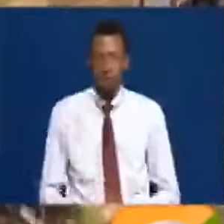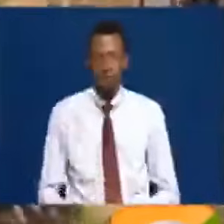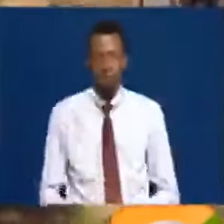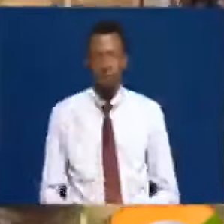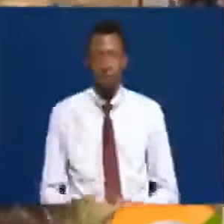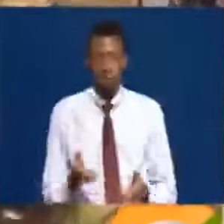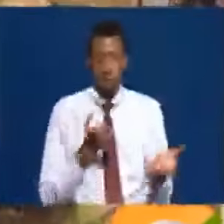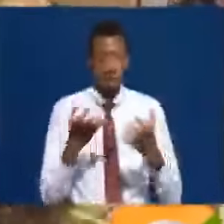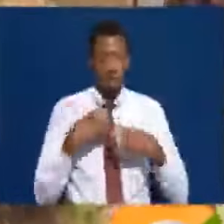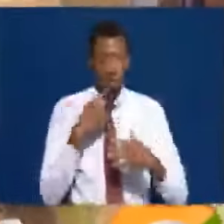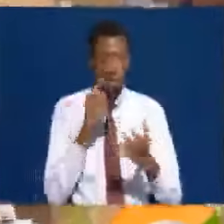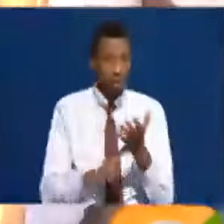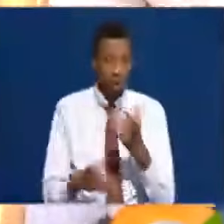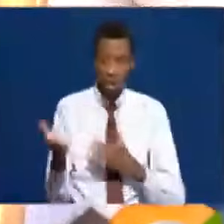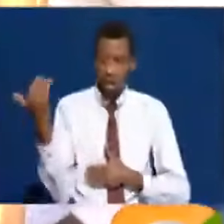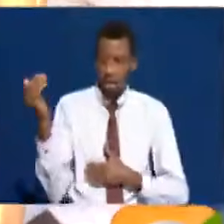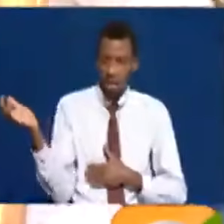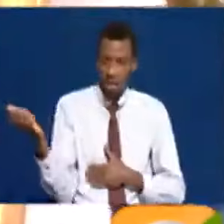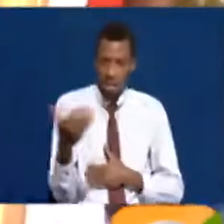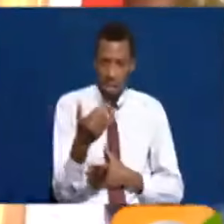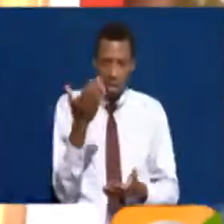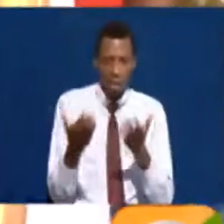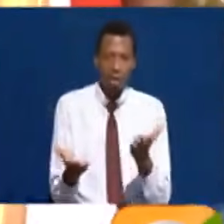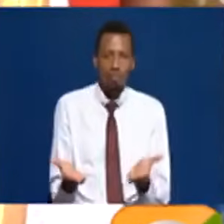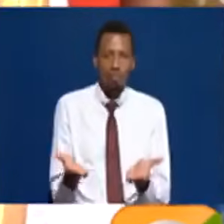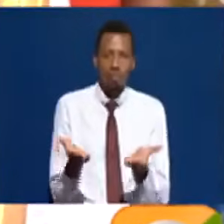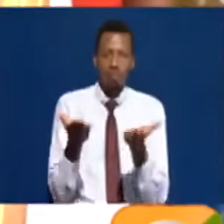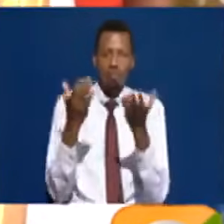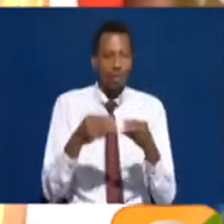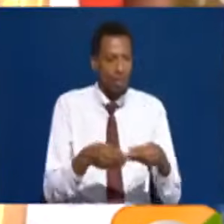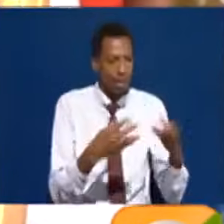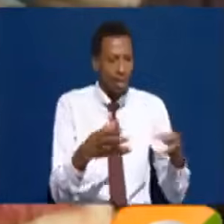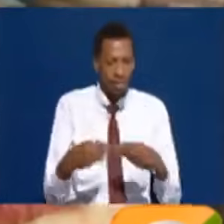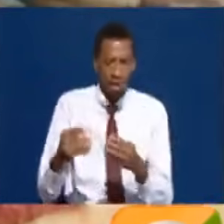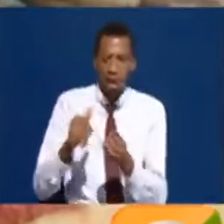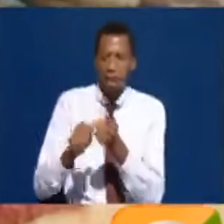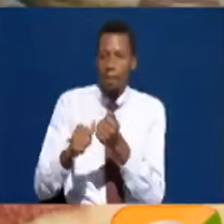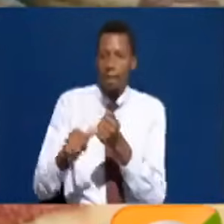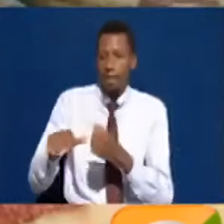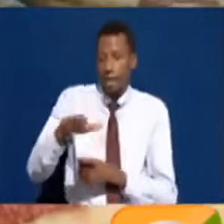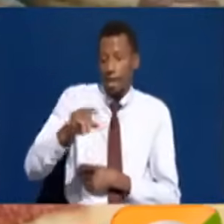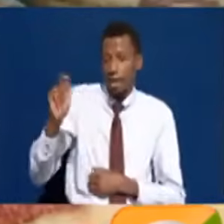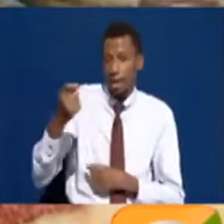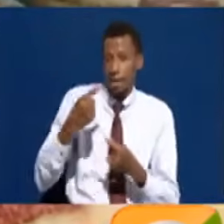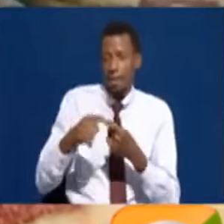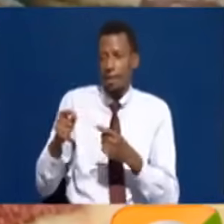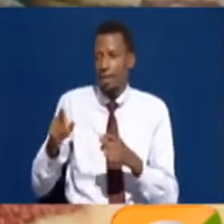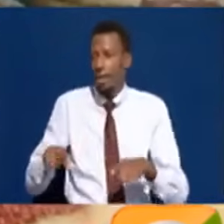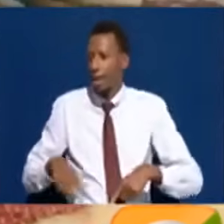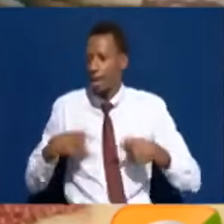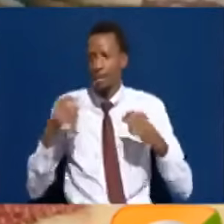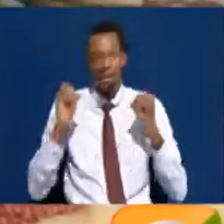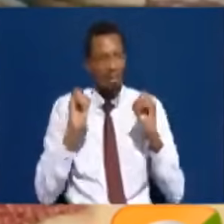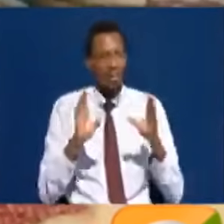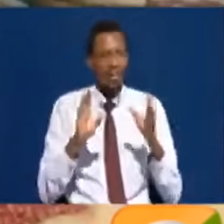The traders say the last harvest may have improved the supply of maize locally, but the other drivers of the cost of living are taking that